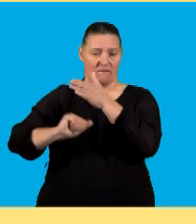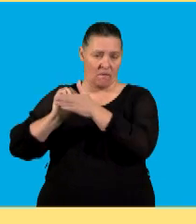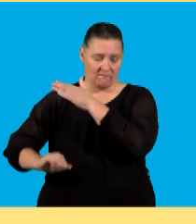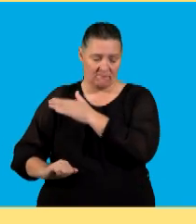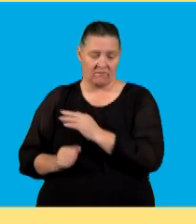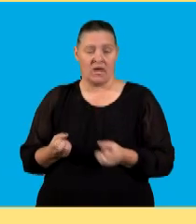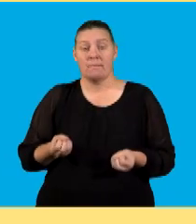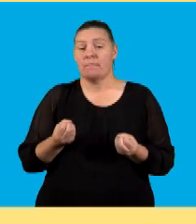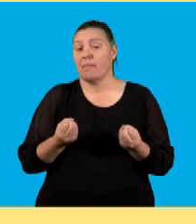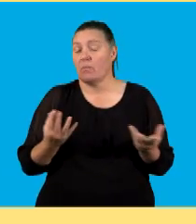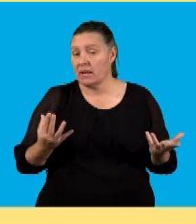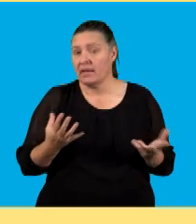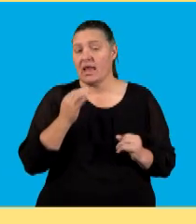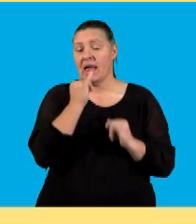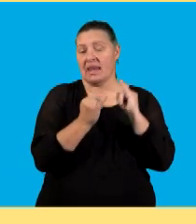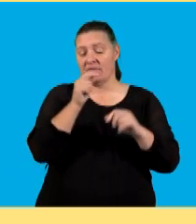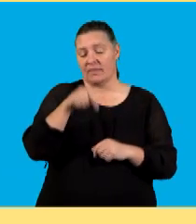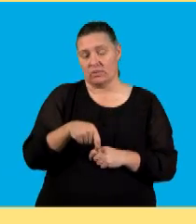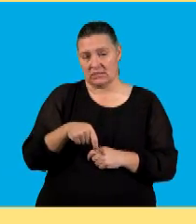deductions. It will give me